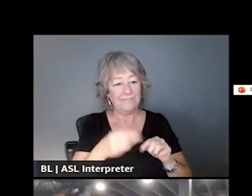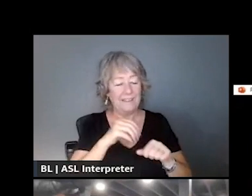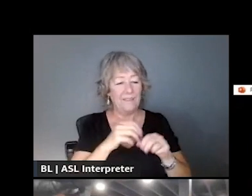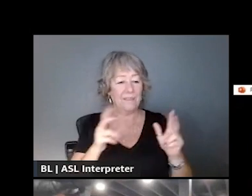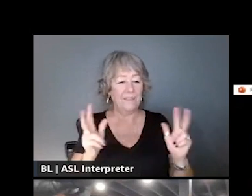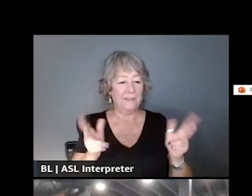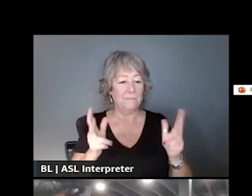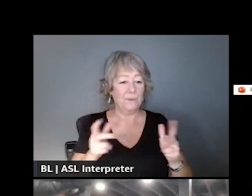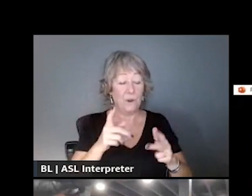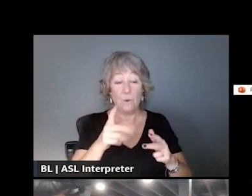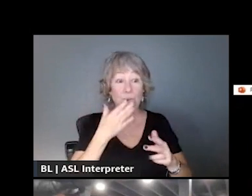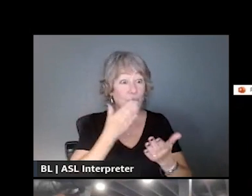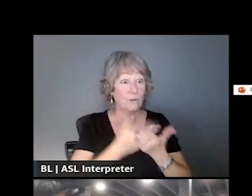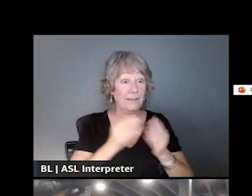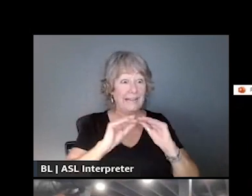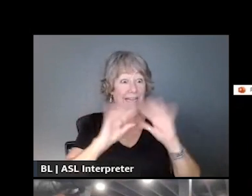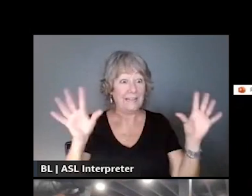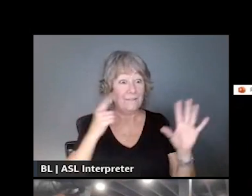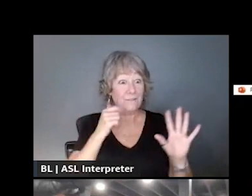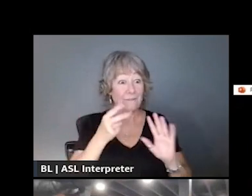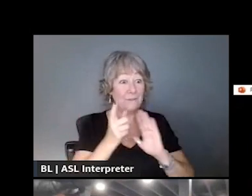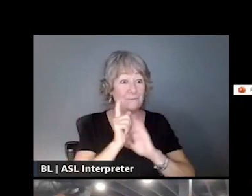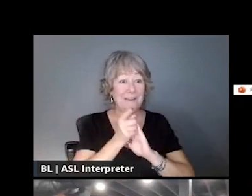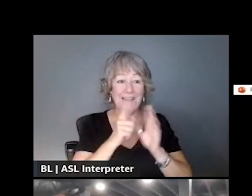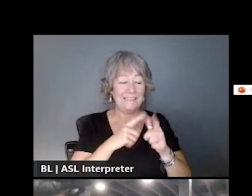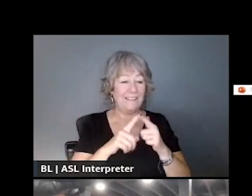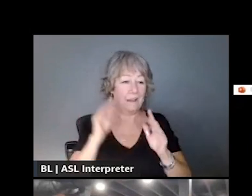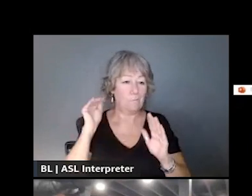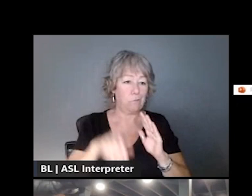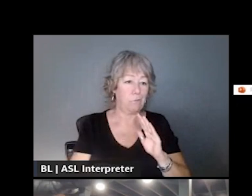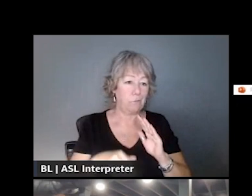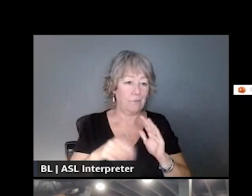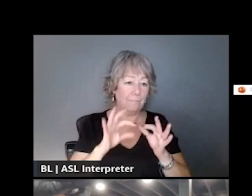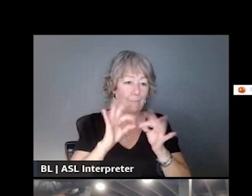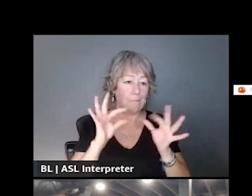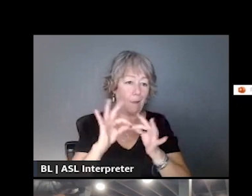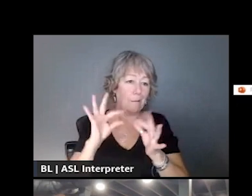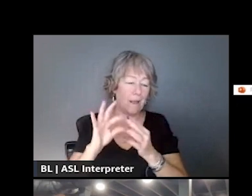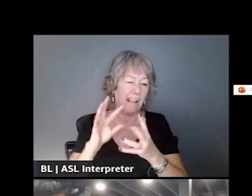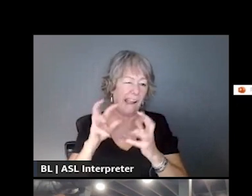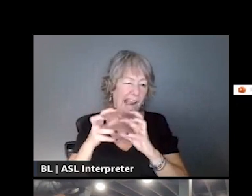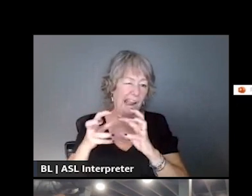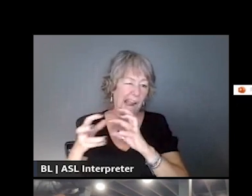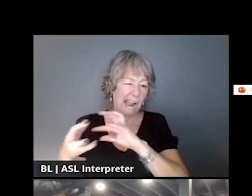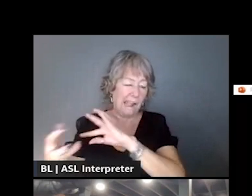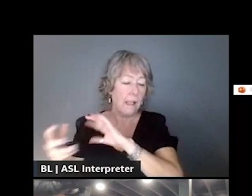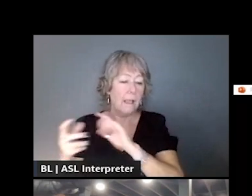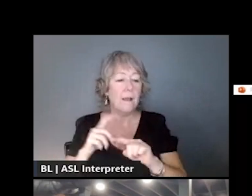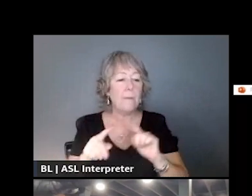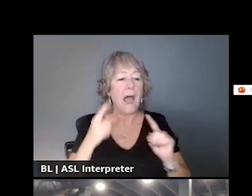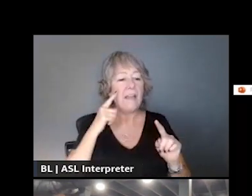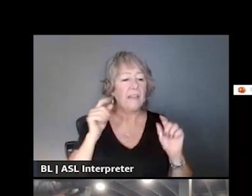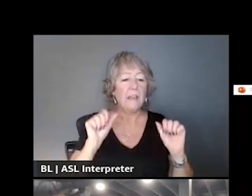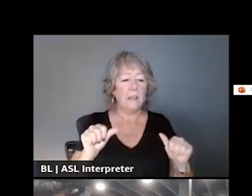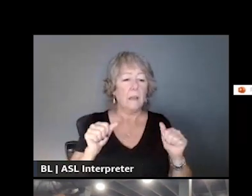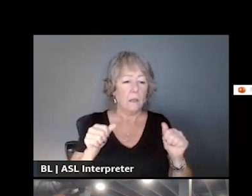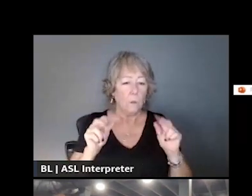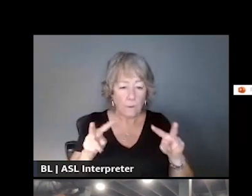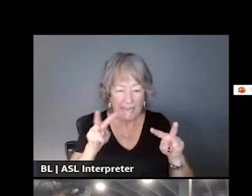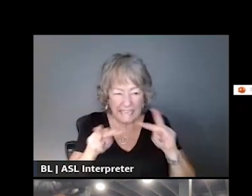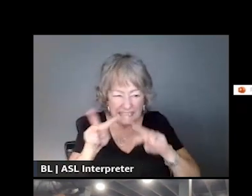you were with us for a few minutes and then it got distorted again. But I think it's coming